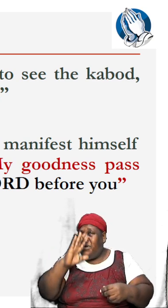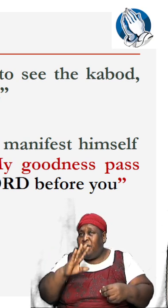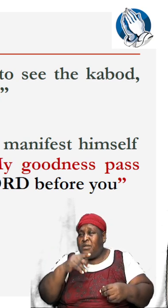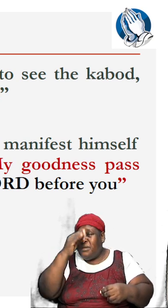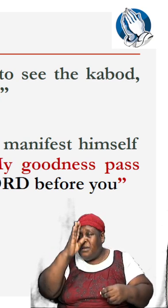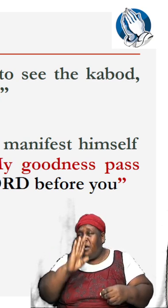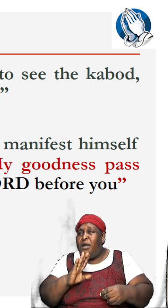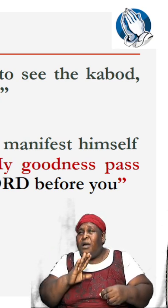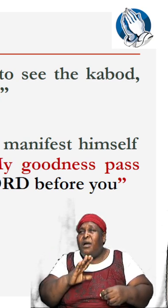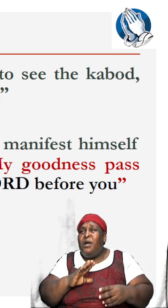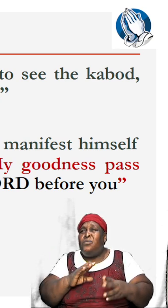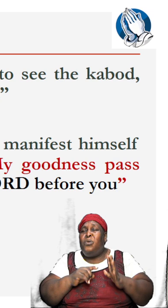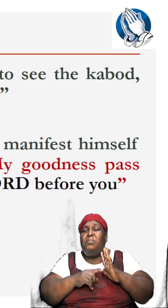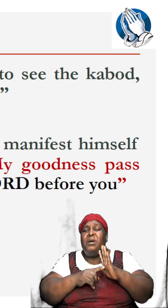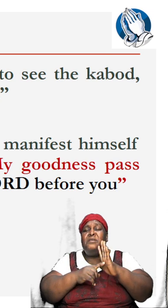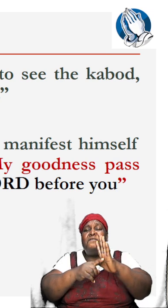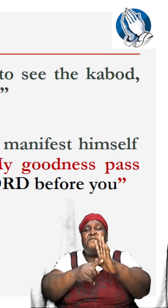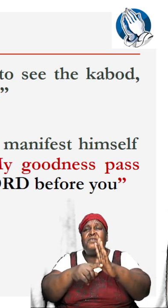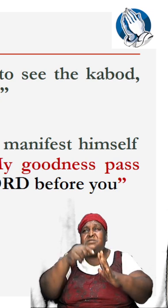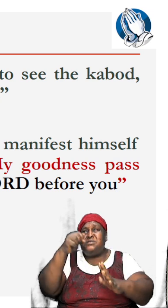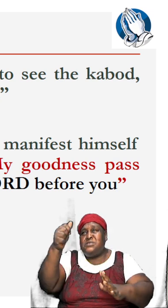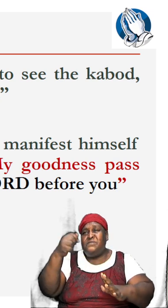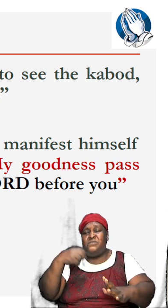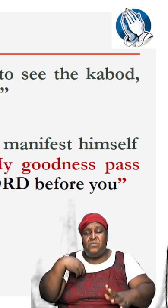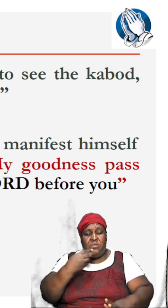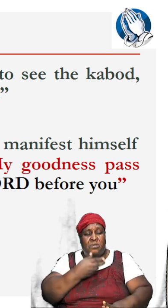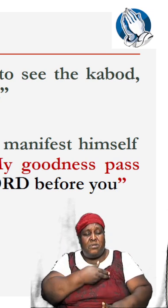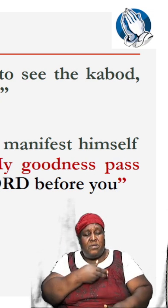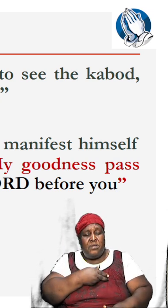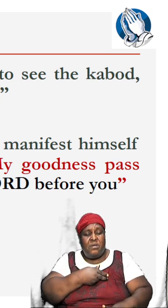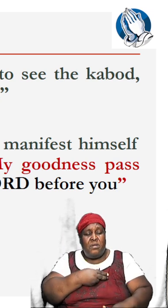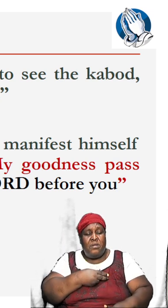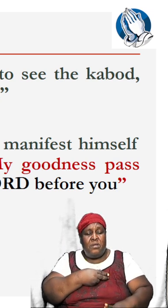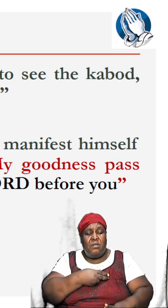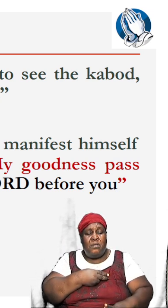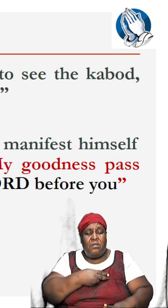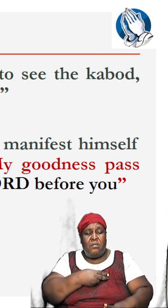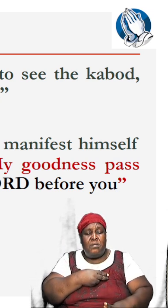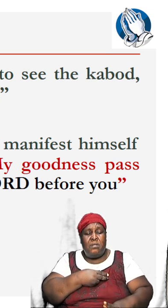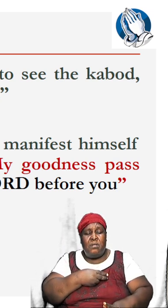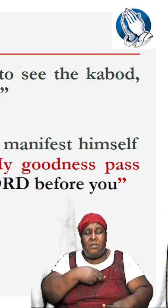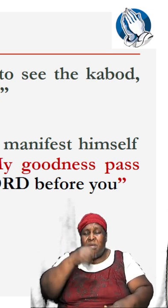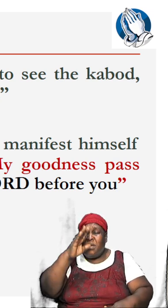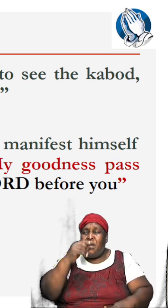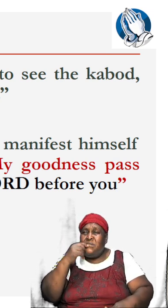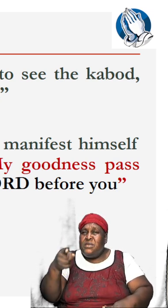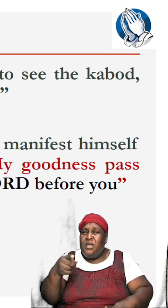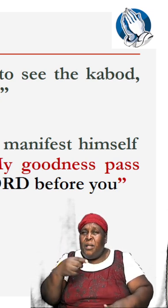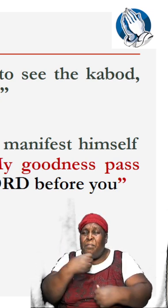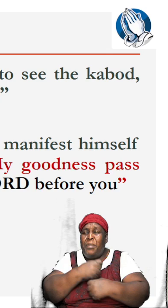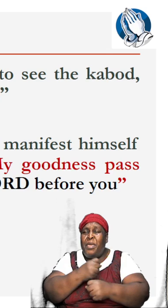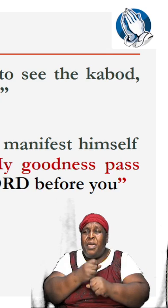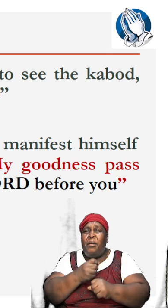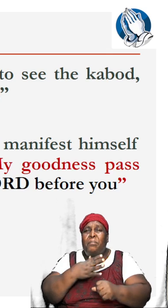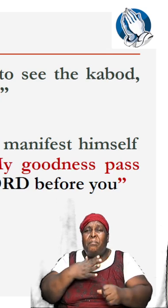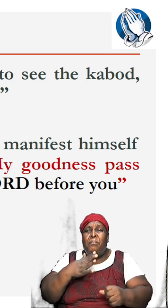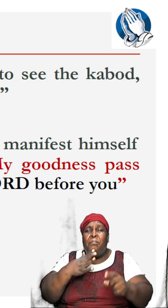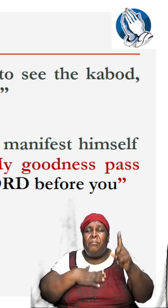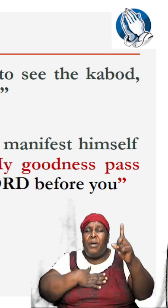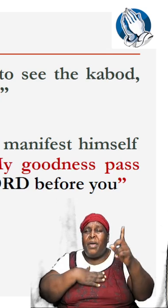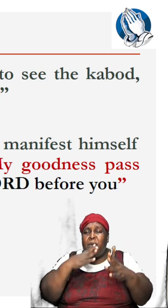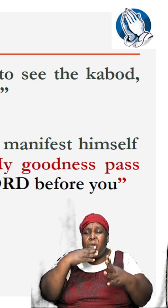all my goodness pass before you. He said, I will proclaim the name of the